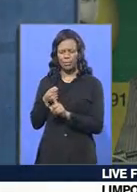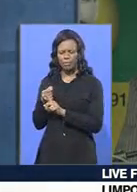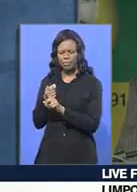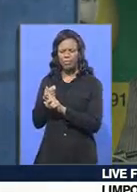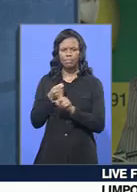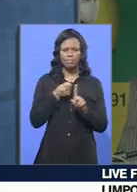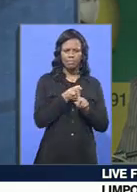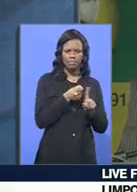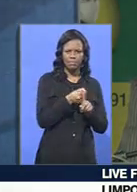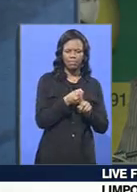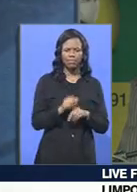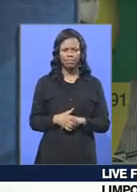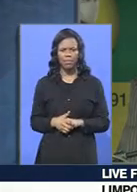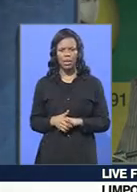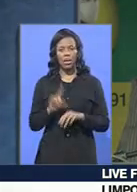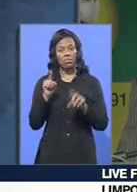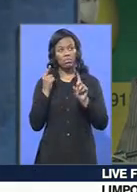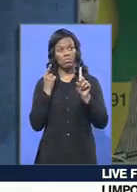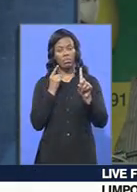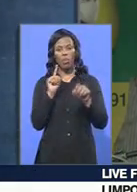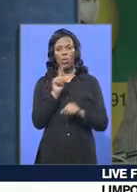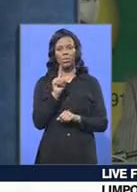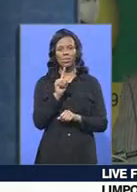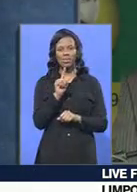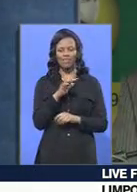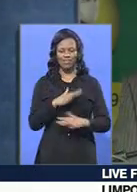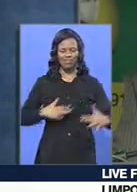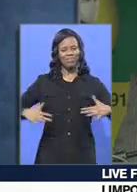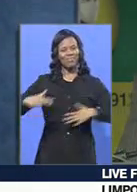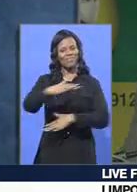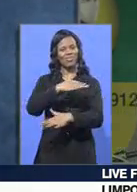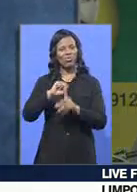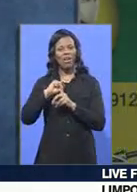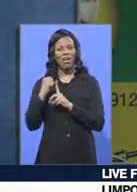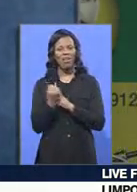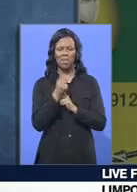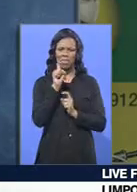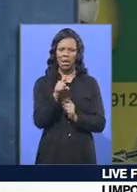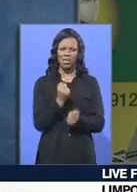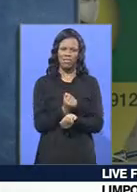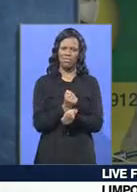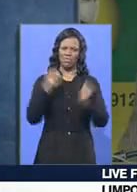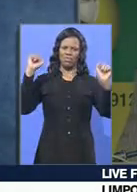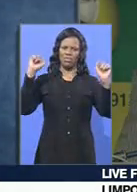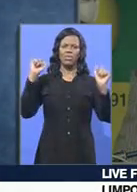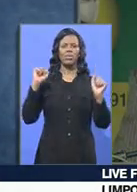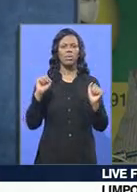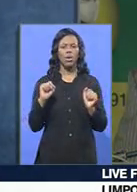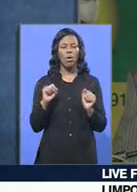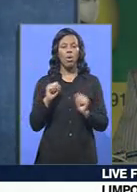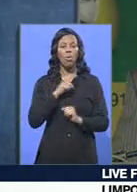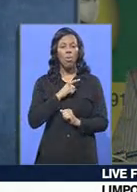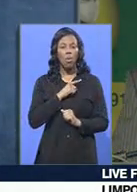I've cherished the ideal of a democratic and free society in which all